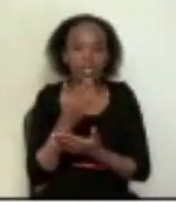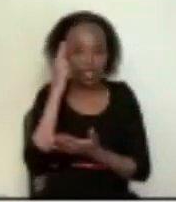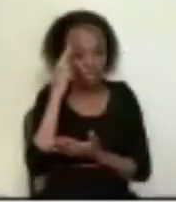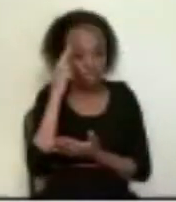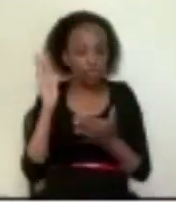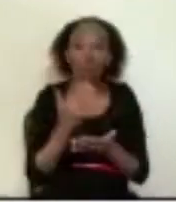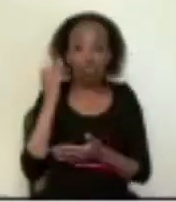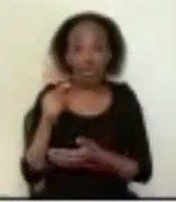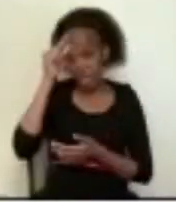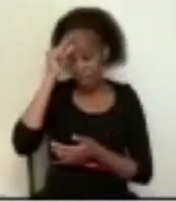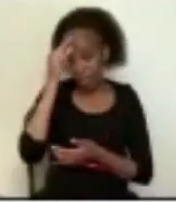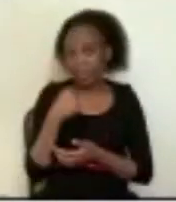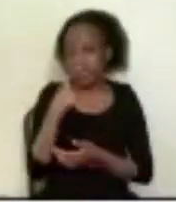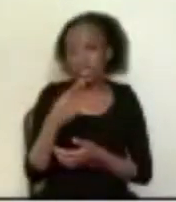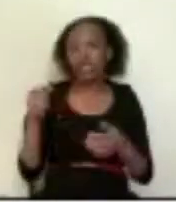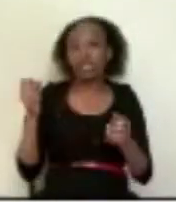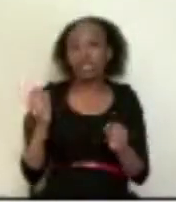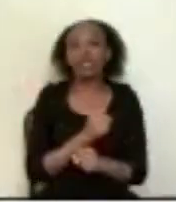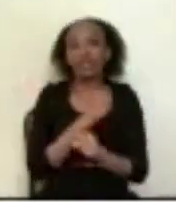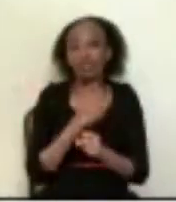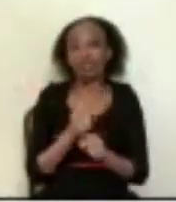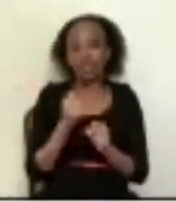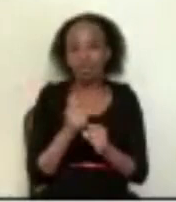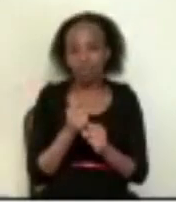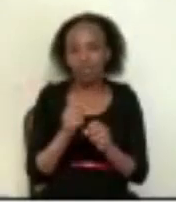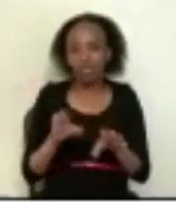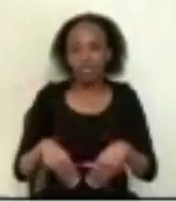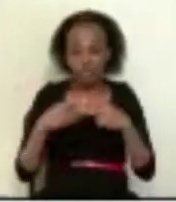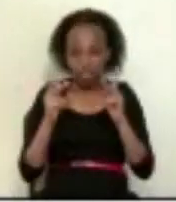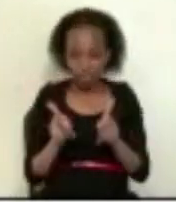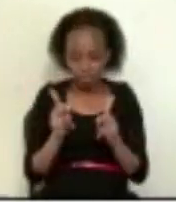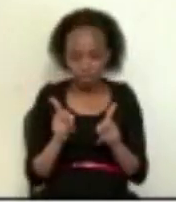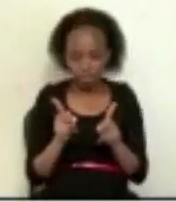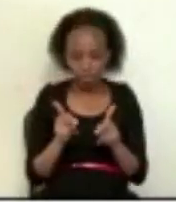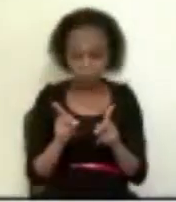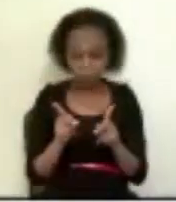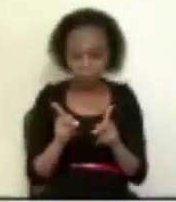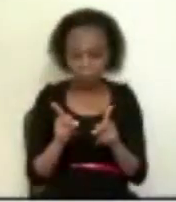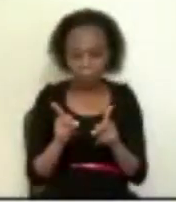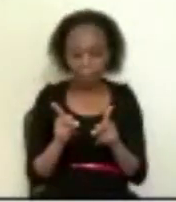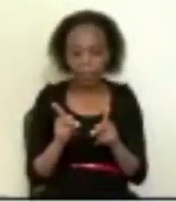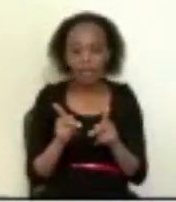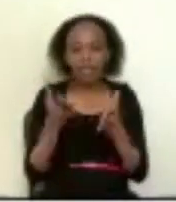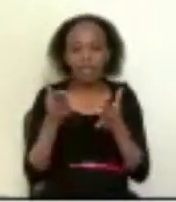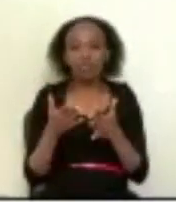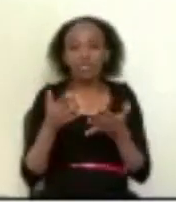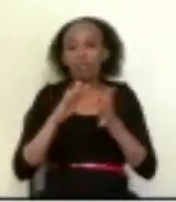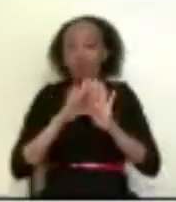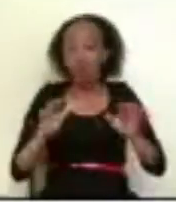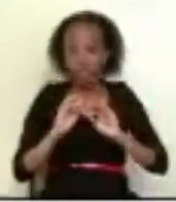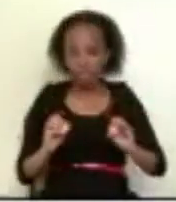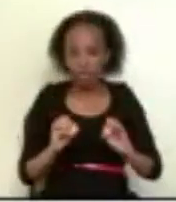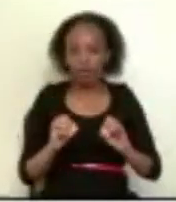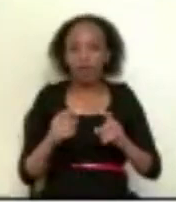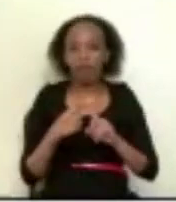is because government said it can't afford to give people, this was not meant to be a permanent grant. This was